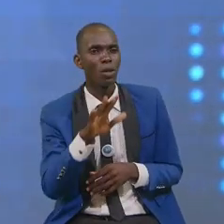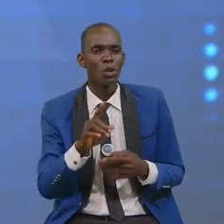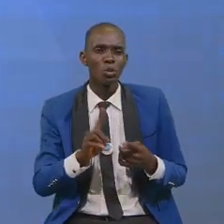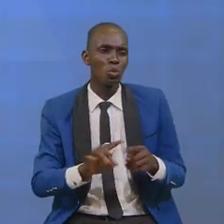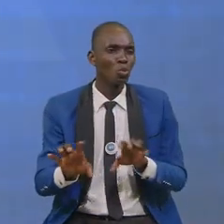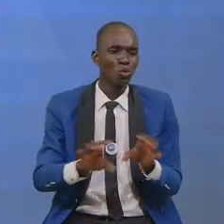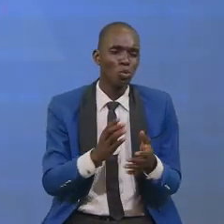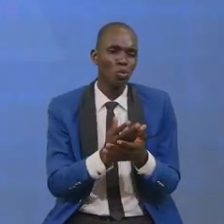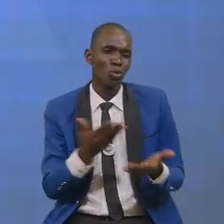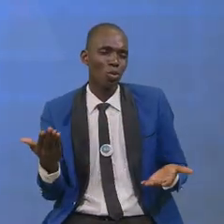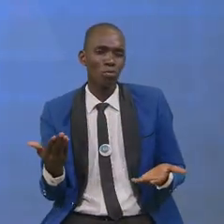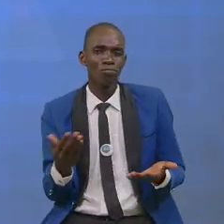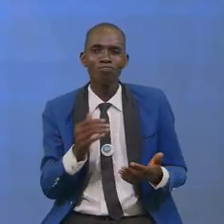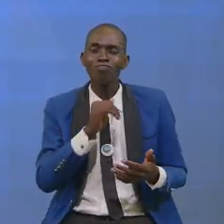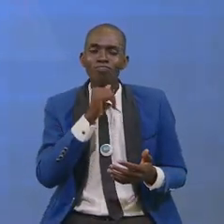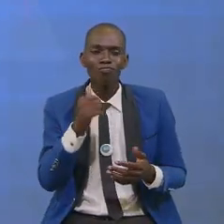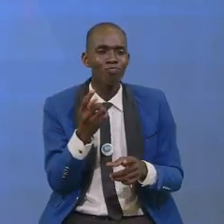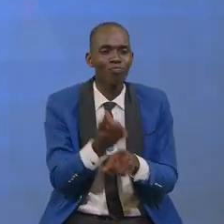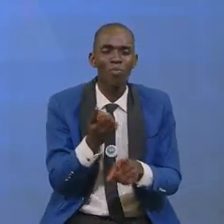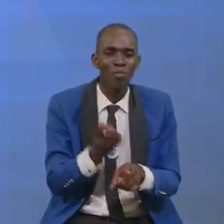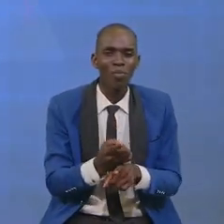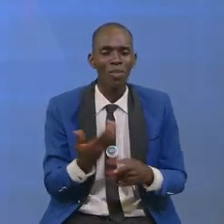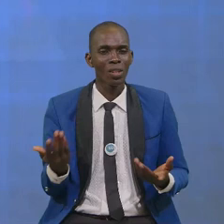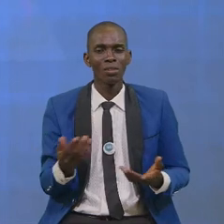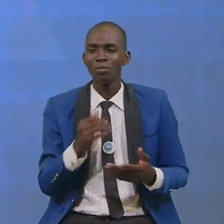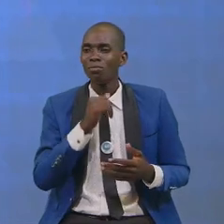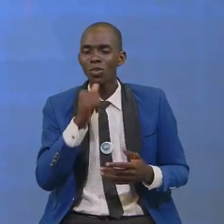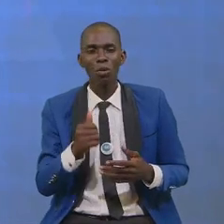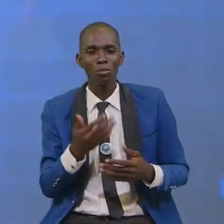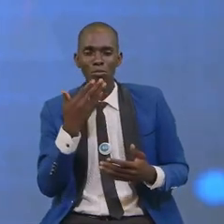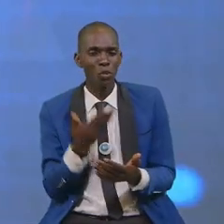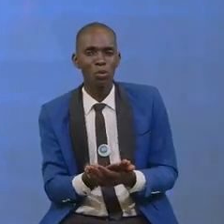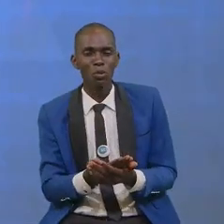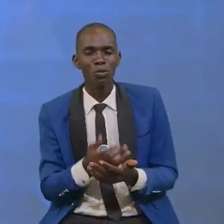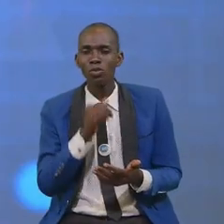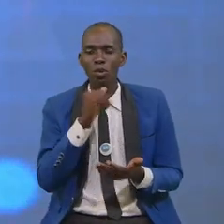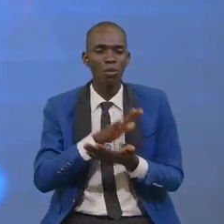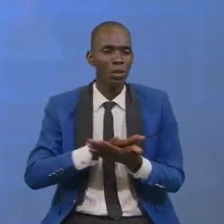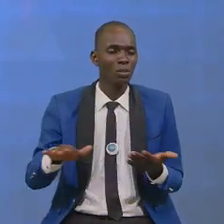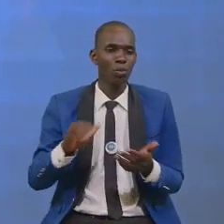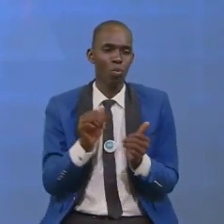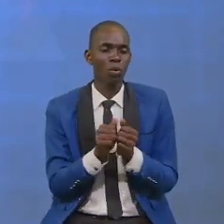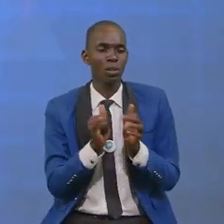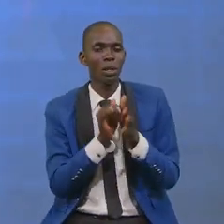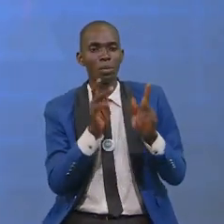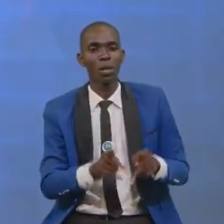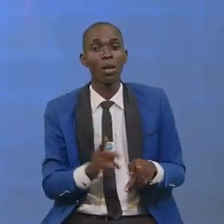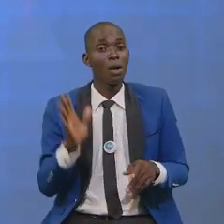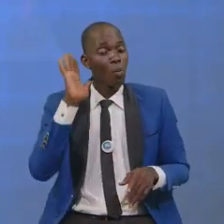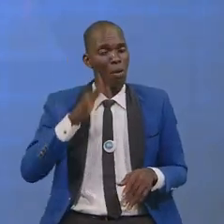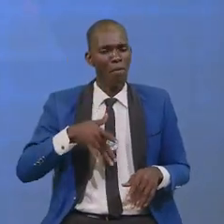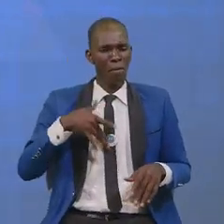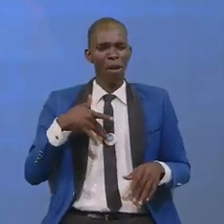something illicit, illegal, unrighteous with them. They feel that that will